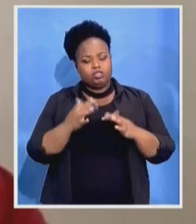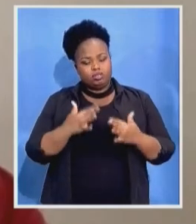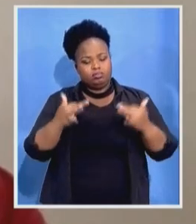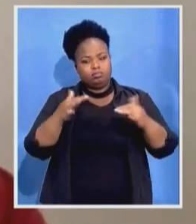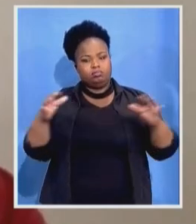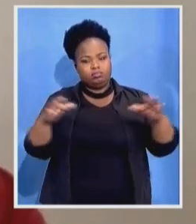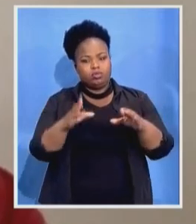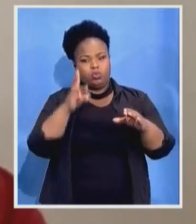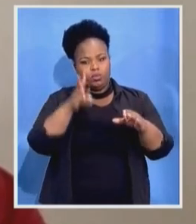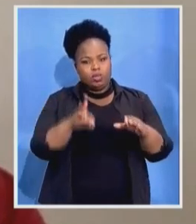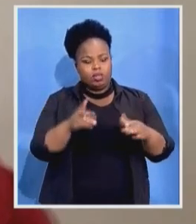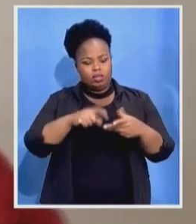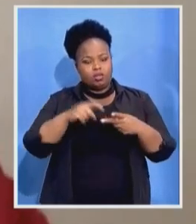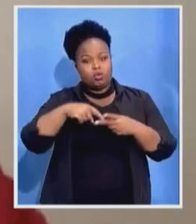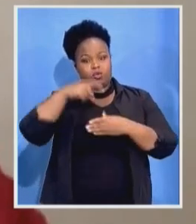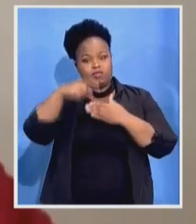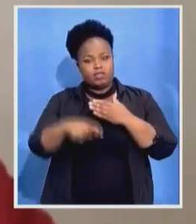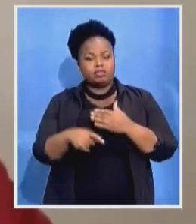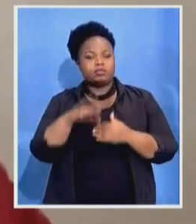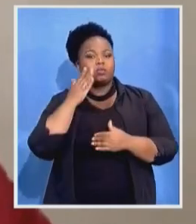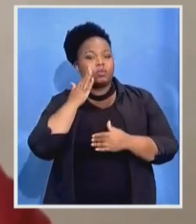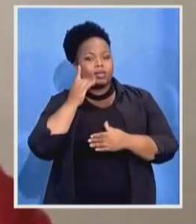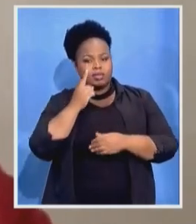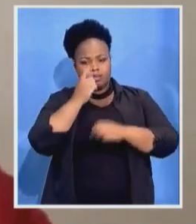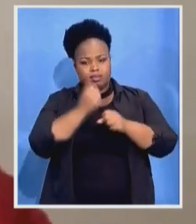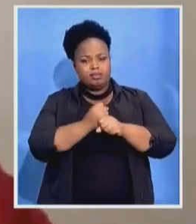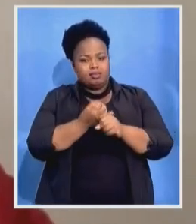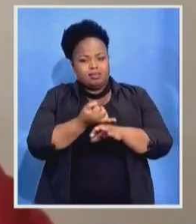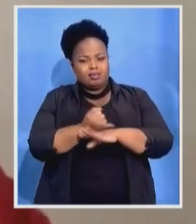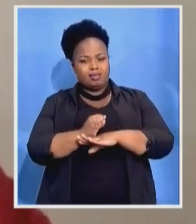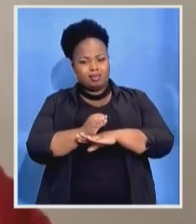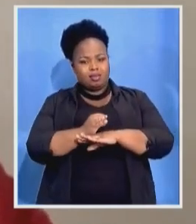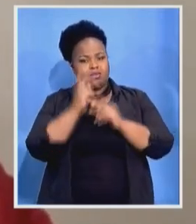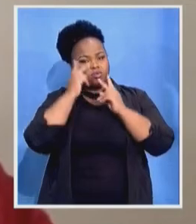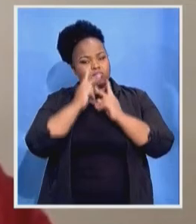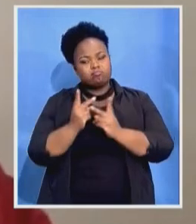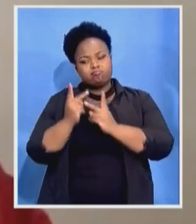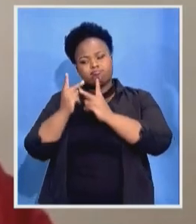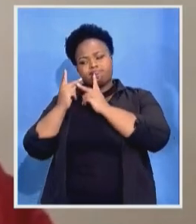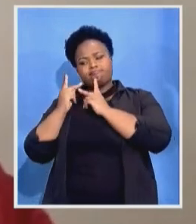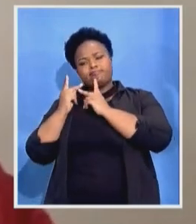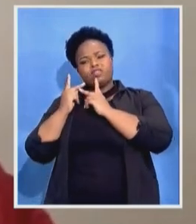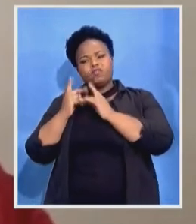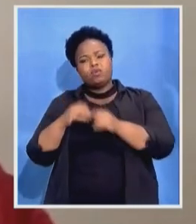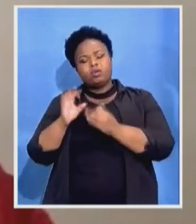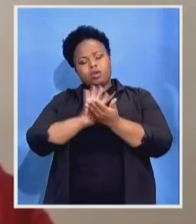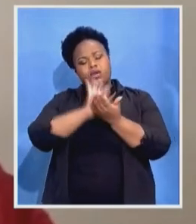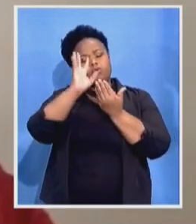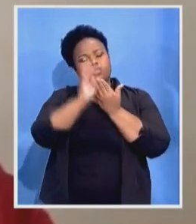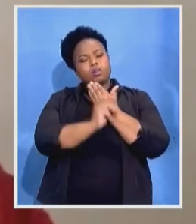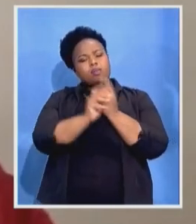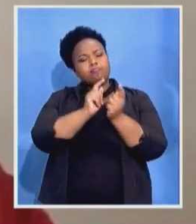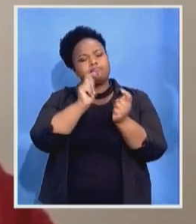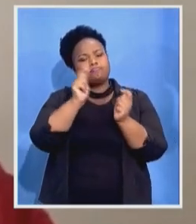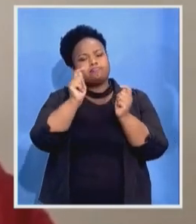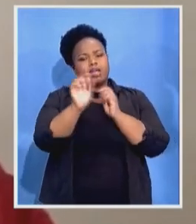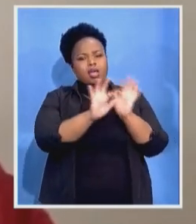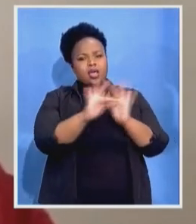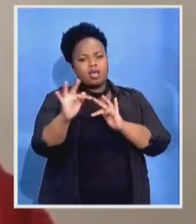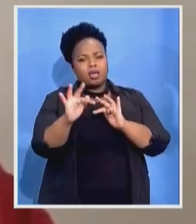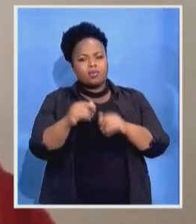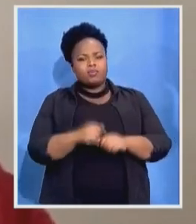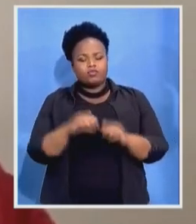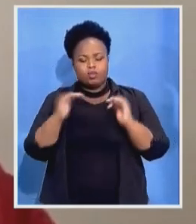year to reflect on curriculum transformation and how to achieve equal education in the basic